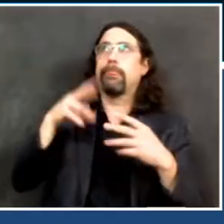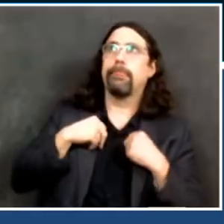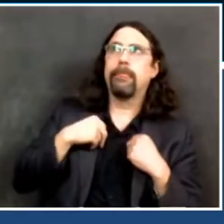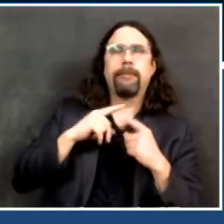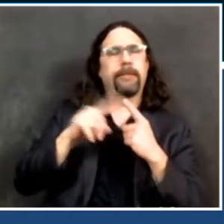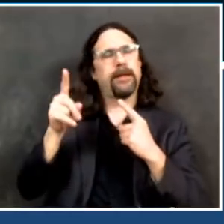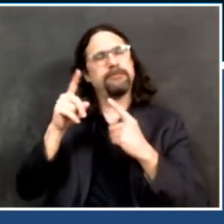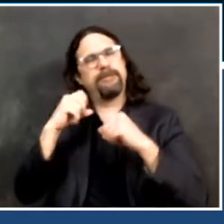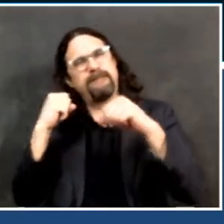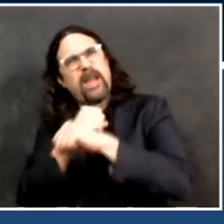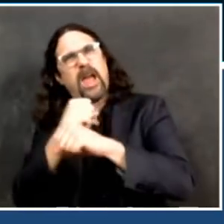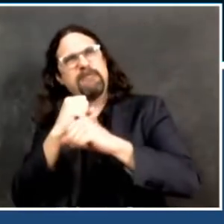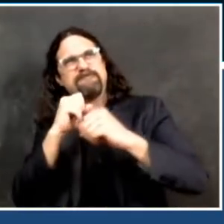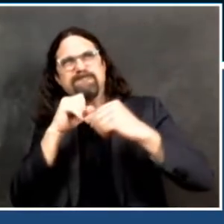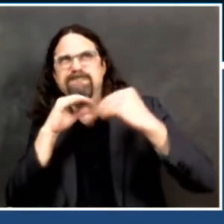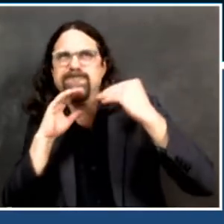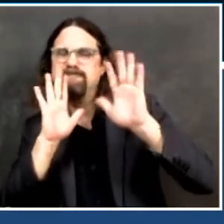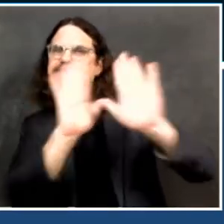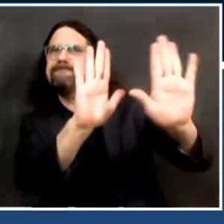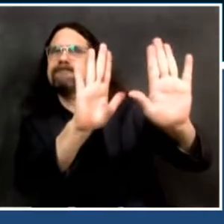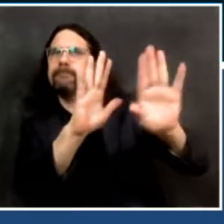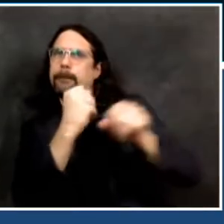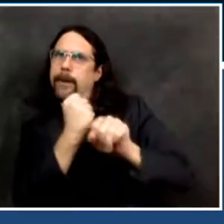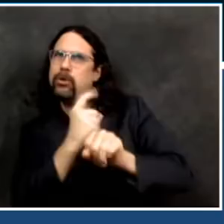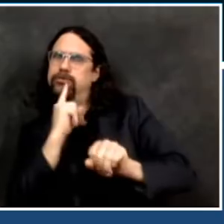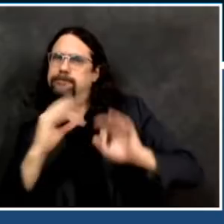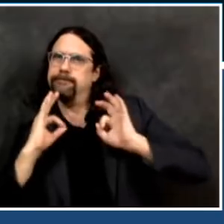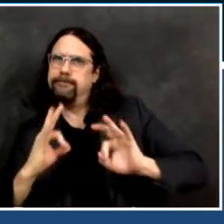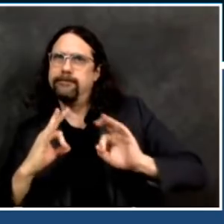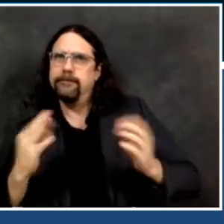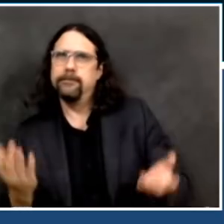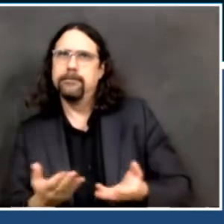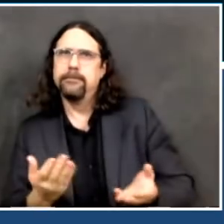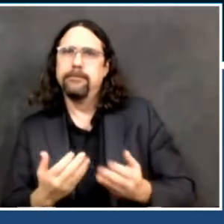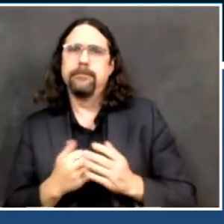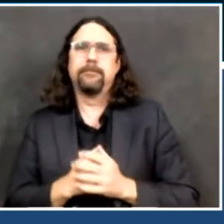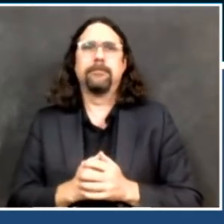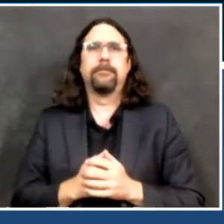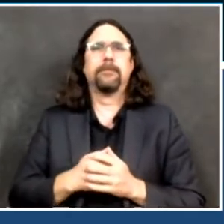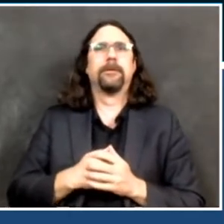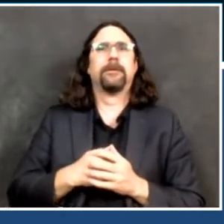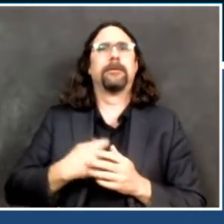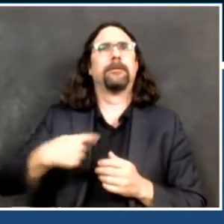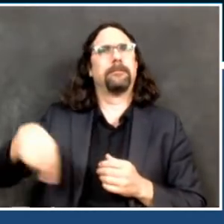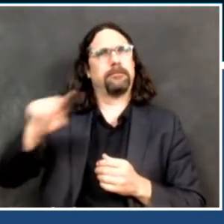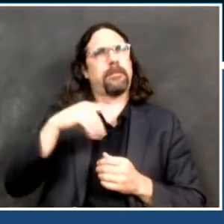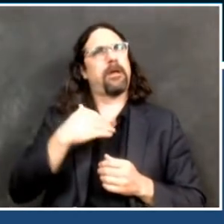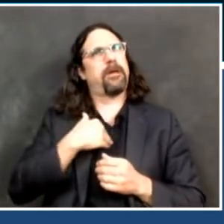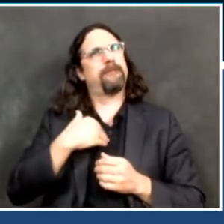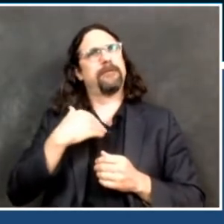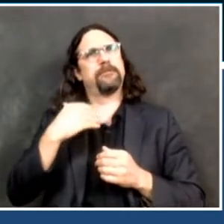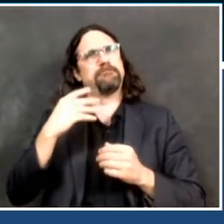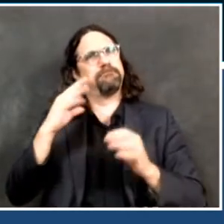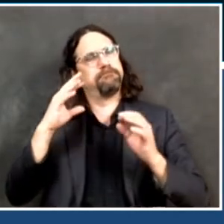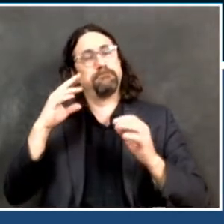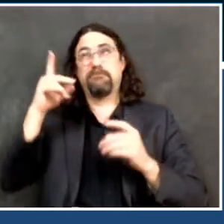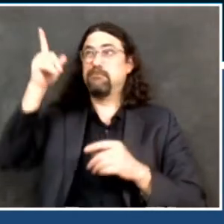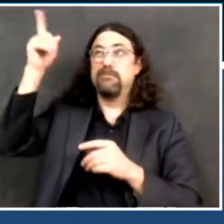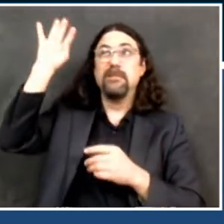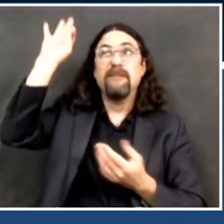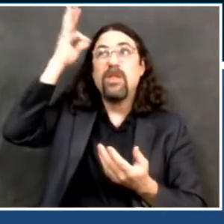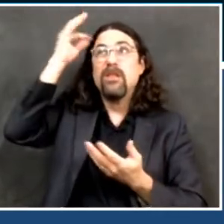city to do what our nation's not been able to do, to create our own test kits, to create our